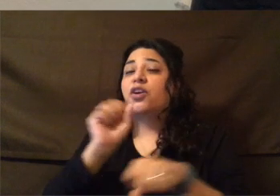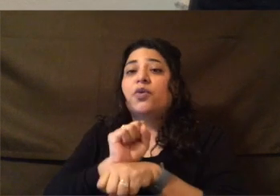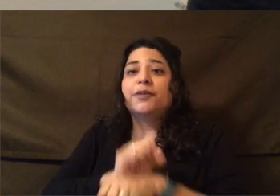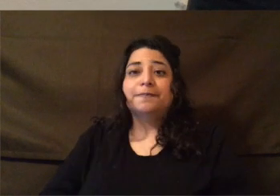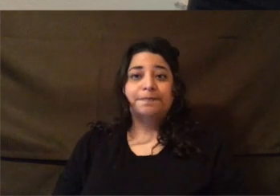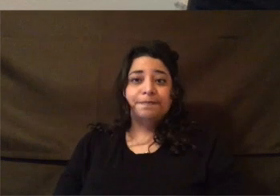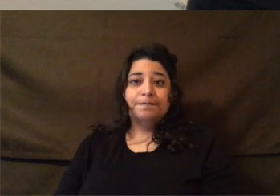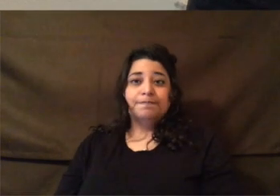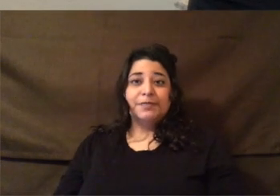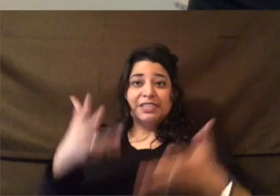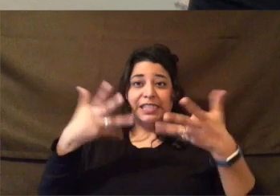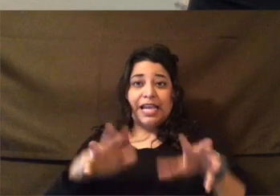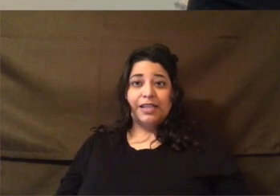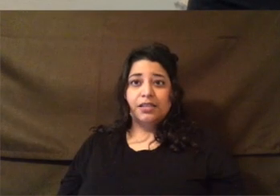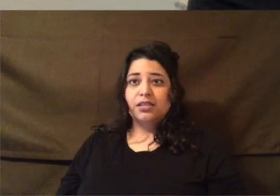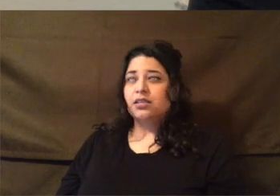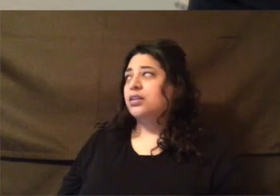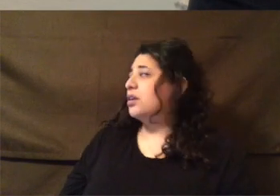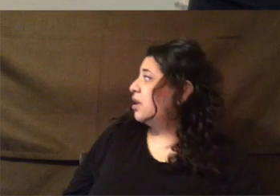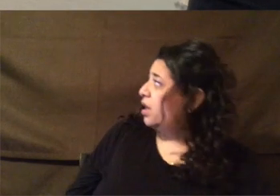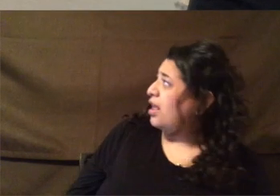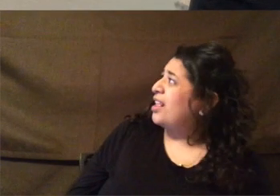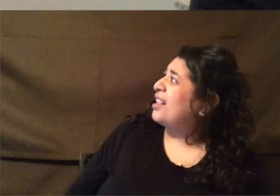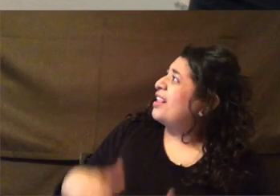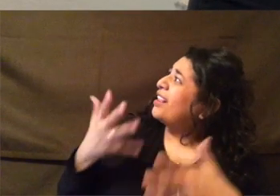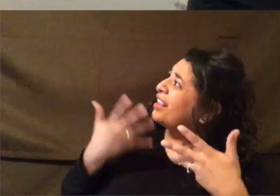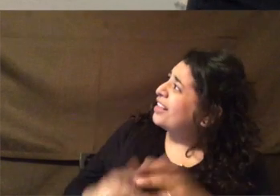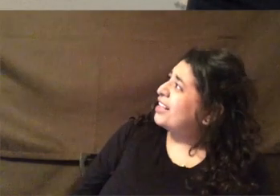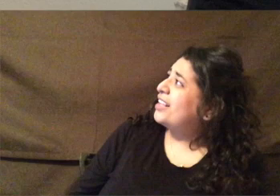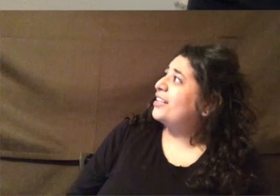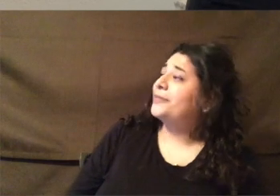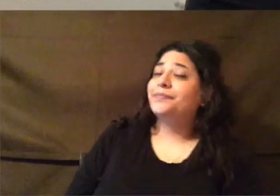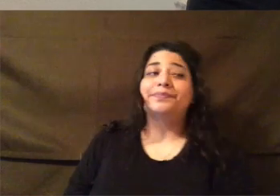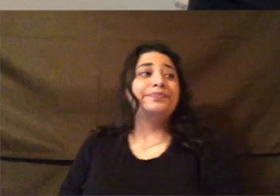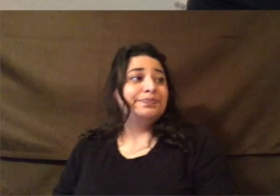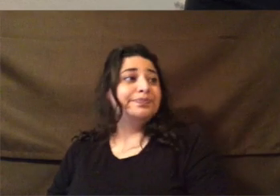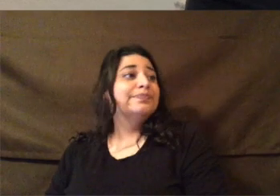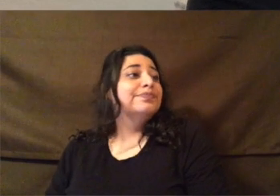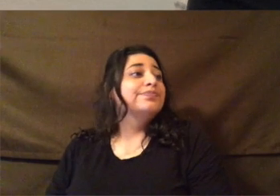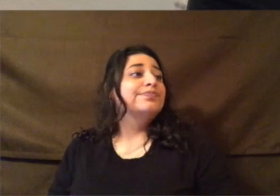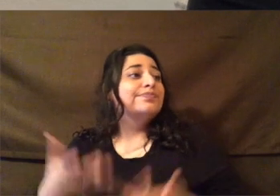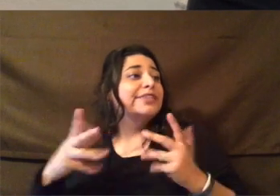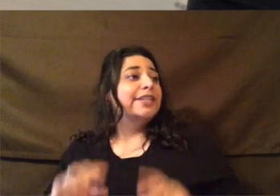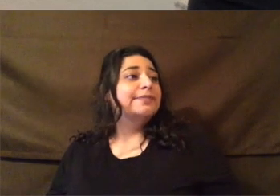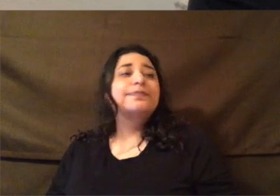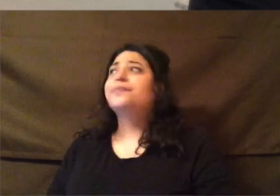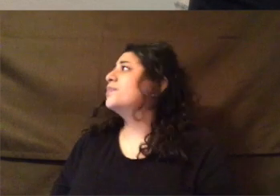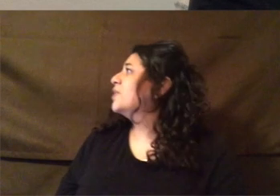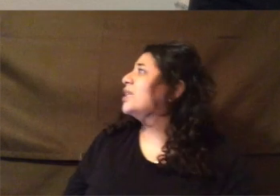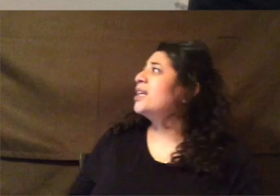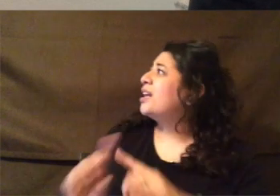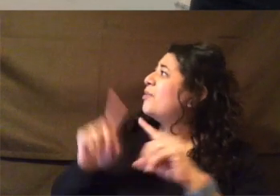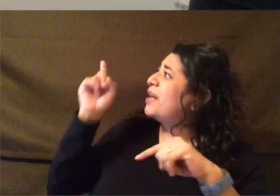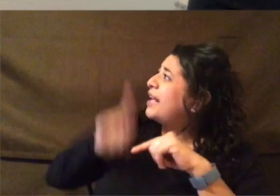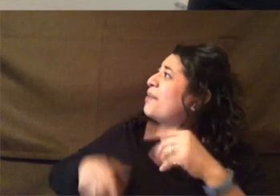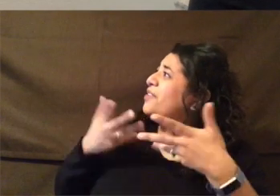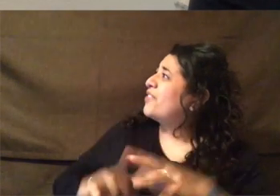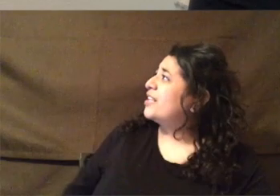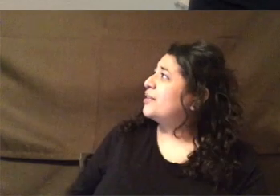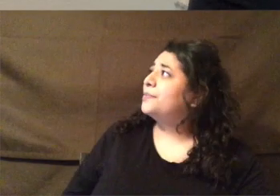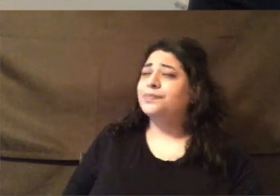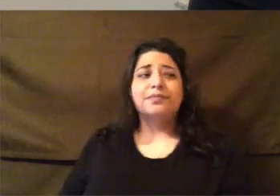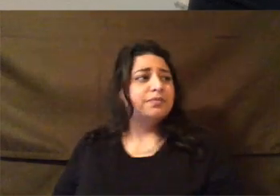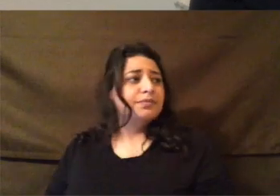The end. The end? Said Abilene. Yes, said Pellegrina. The end. But it can't